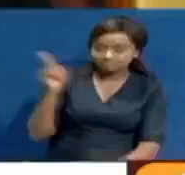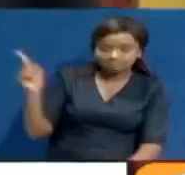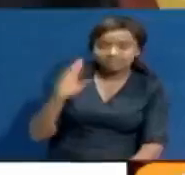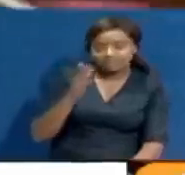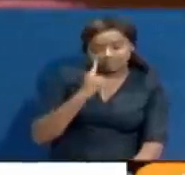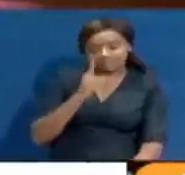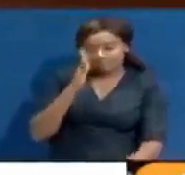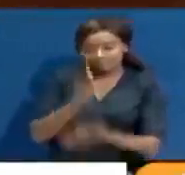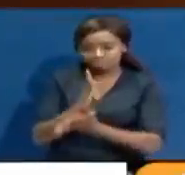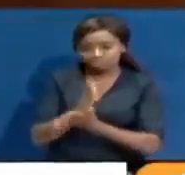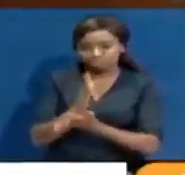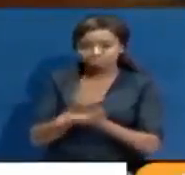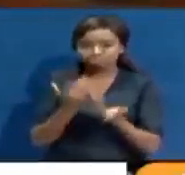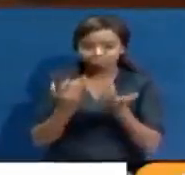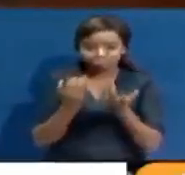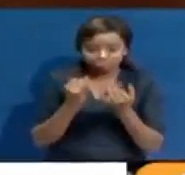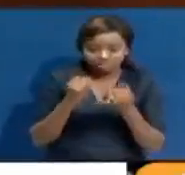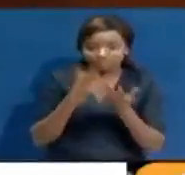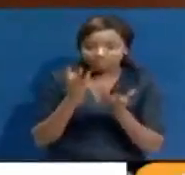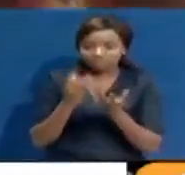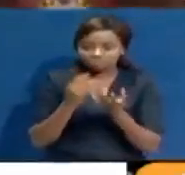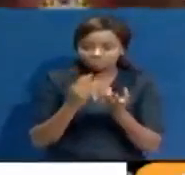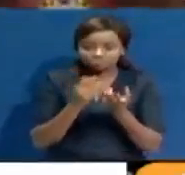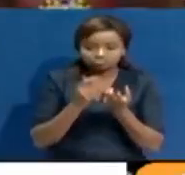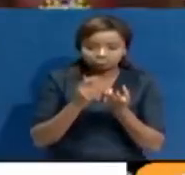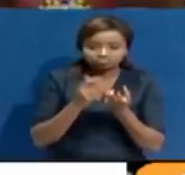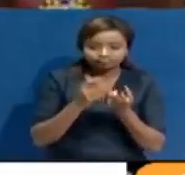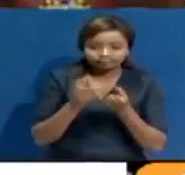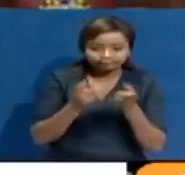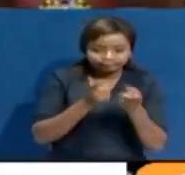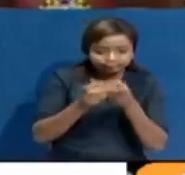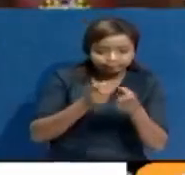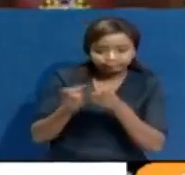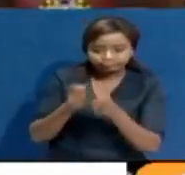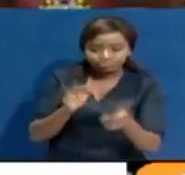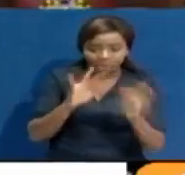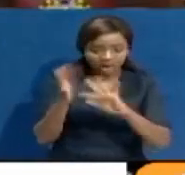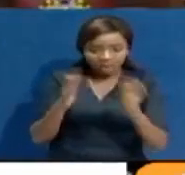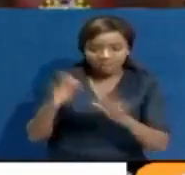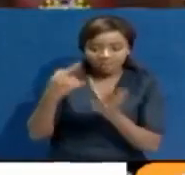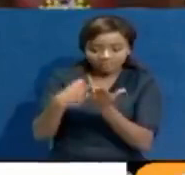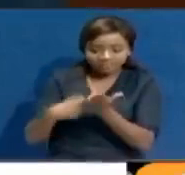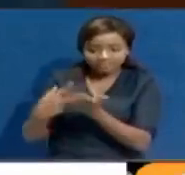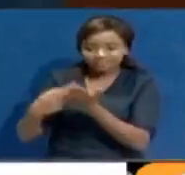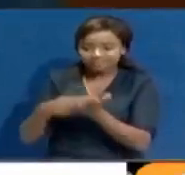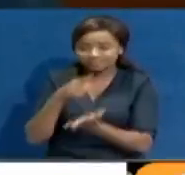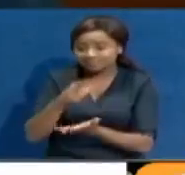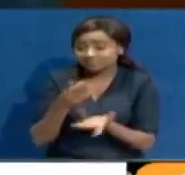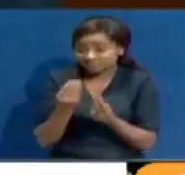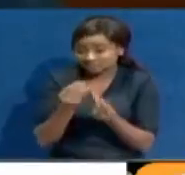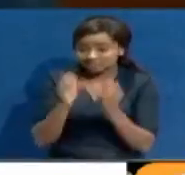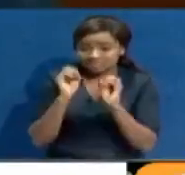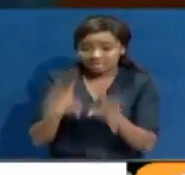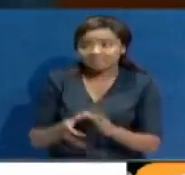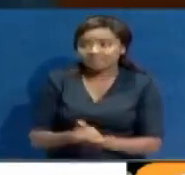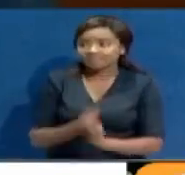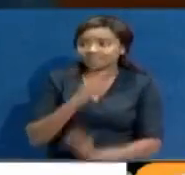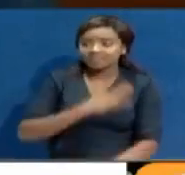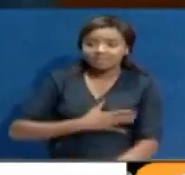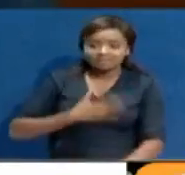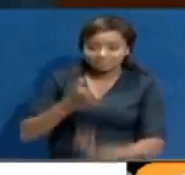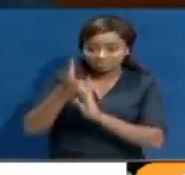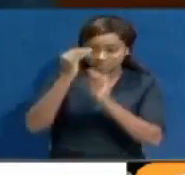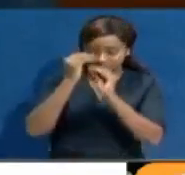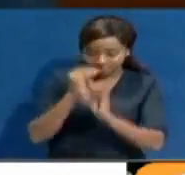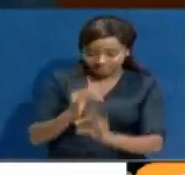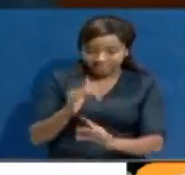acknowledges that managing the MPs may not be a walk in the park owing to the sharp divisions over the BBI bill. Let your blessings descend upon us